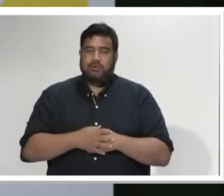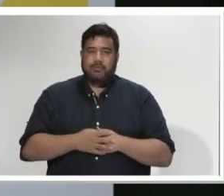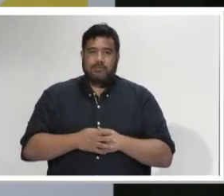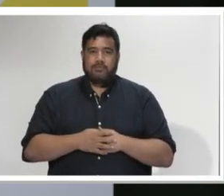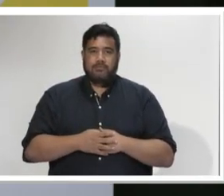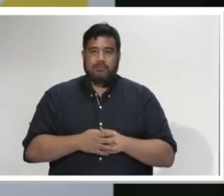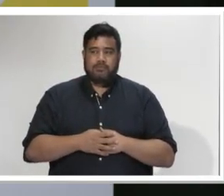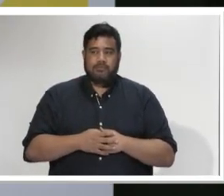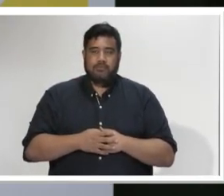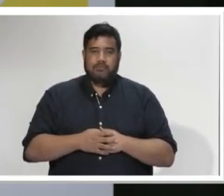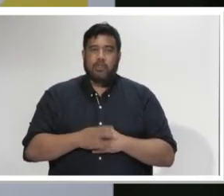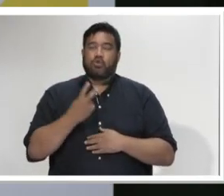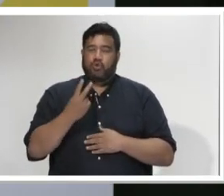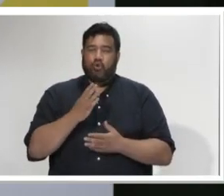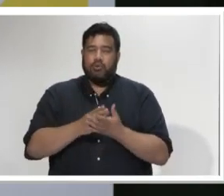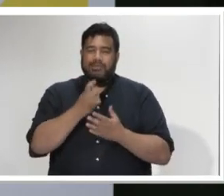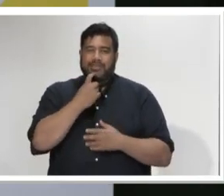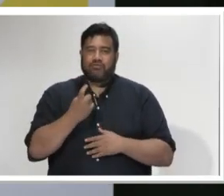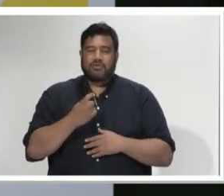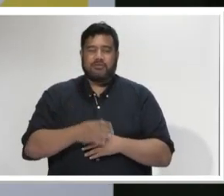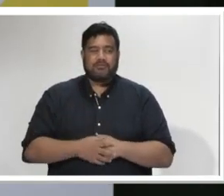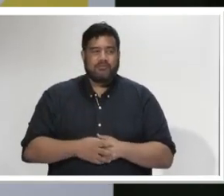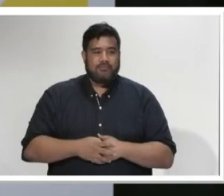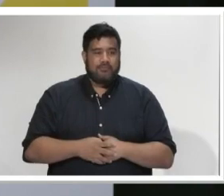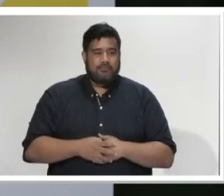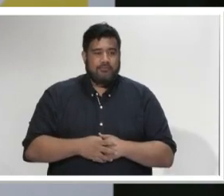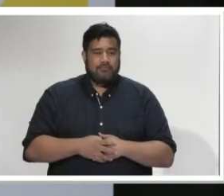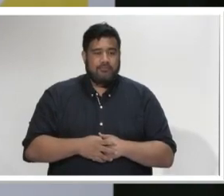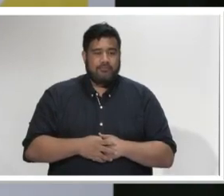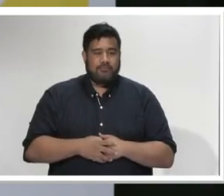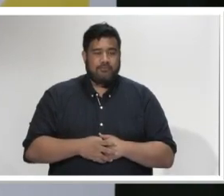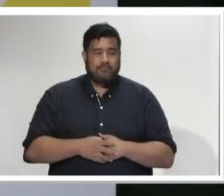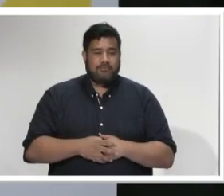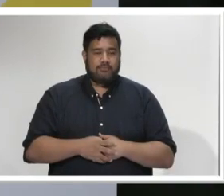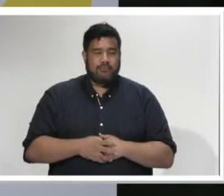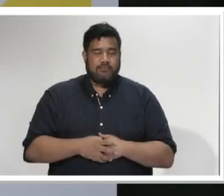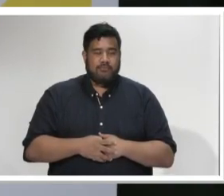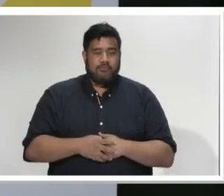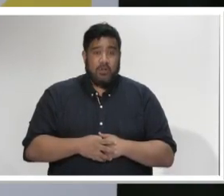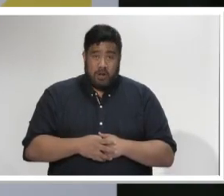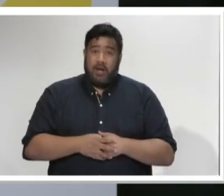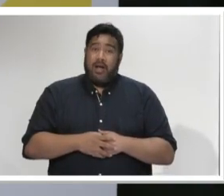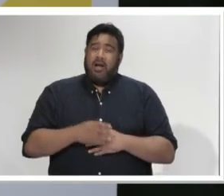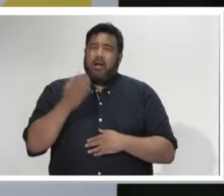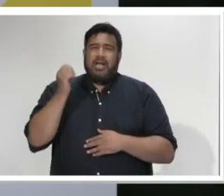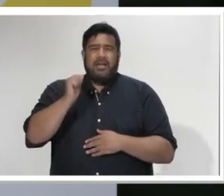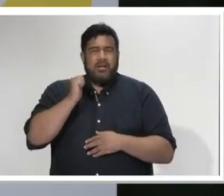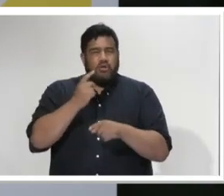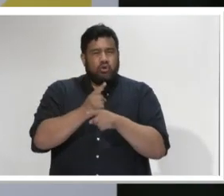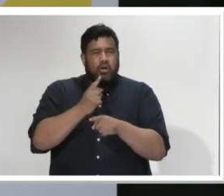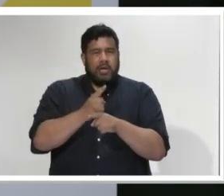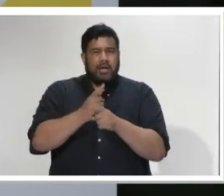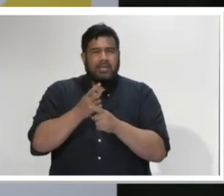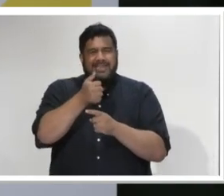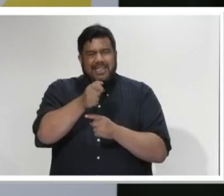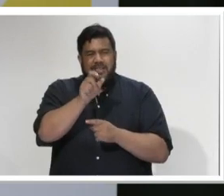As of today, just 4% of cases are now classified as under investigation. And I've been saying for the last few days that the